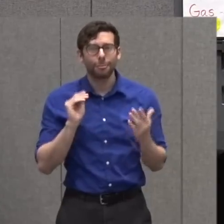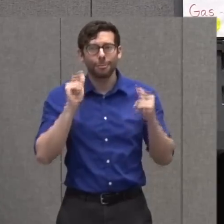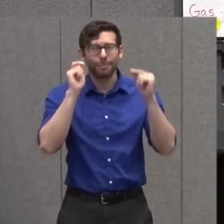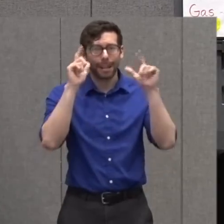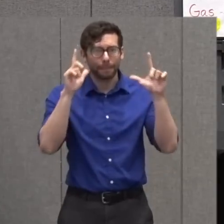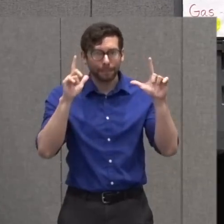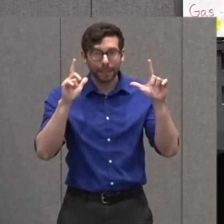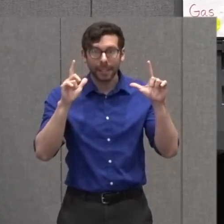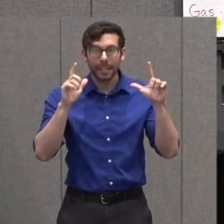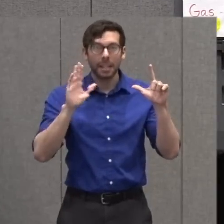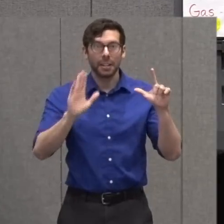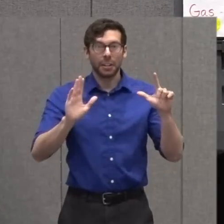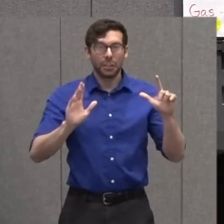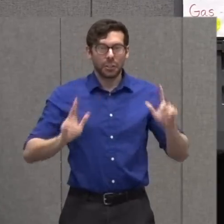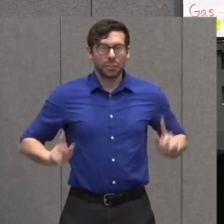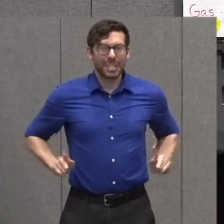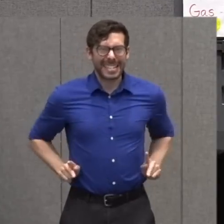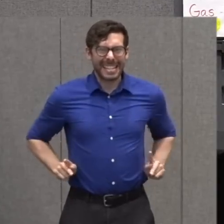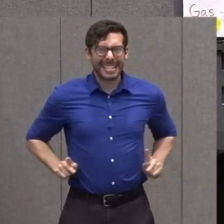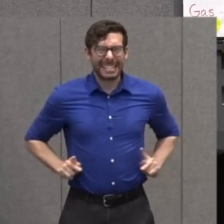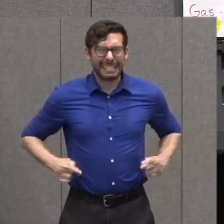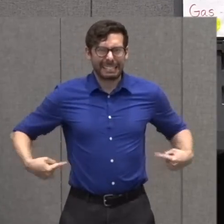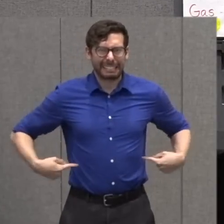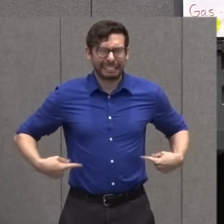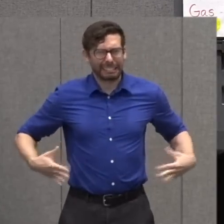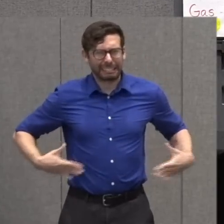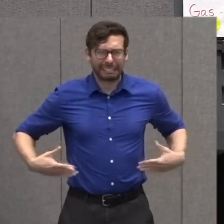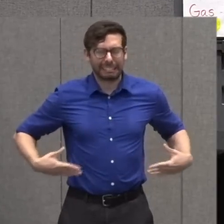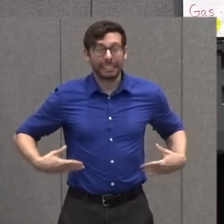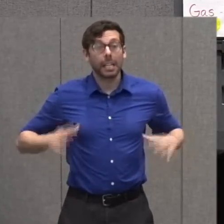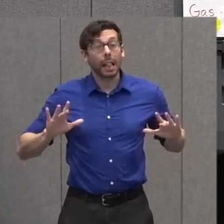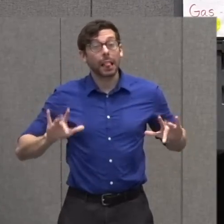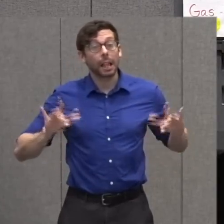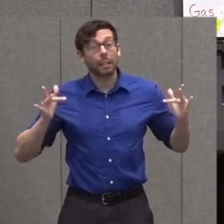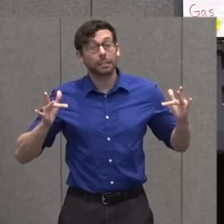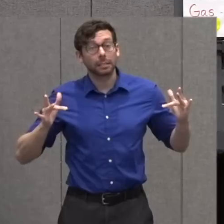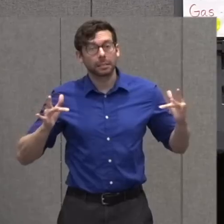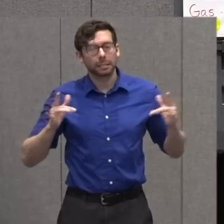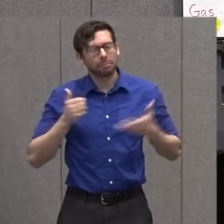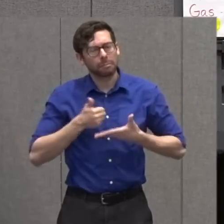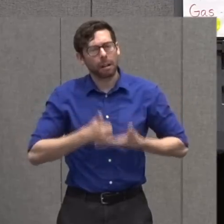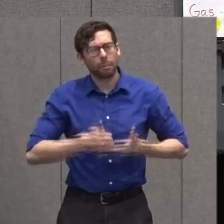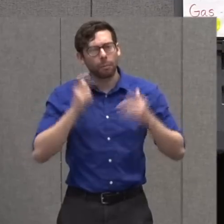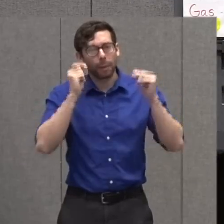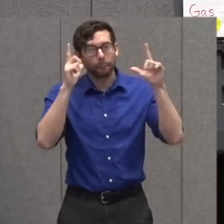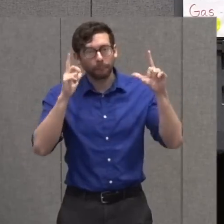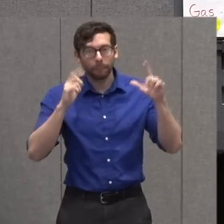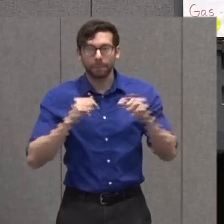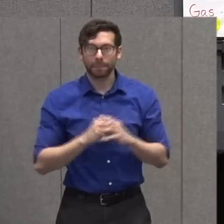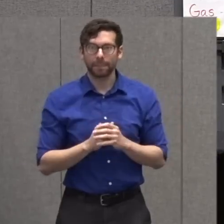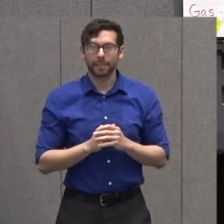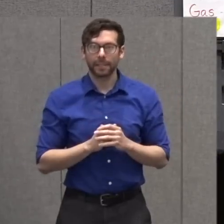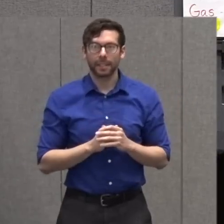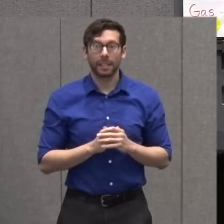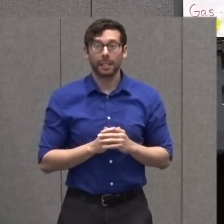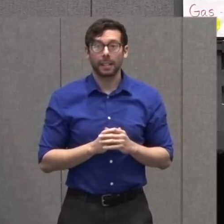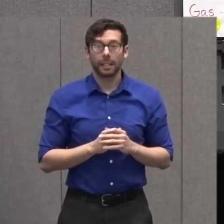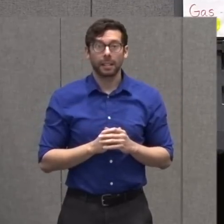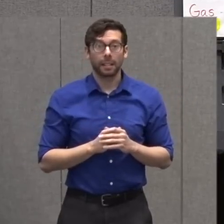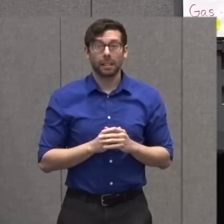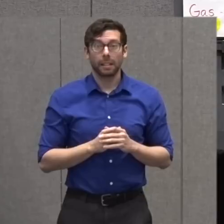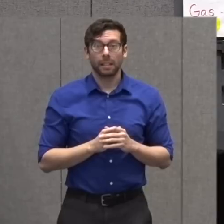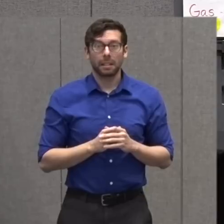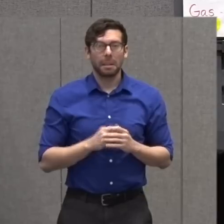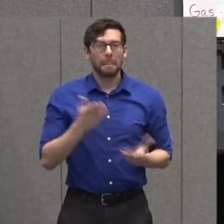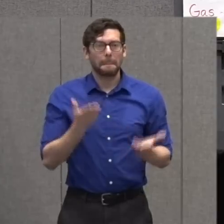your kidneys a nice little wake up, gentle, but wake them up. And now we're going to, do it. Ooh, we can't do this, but